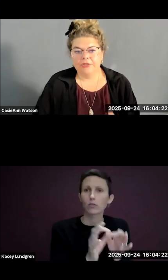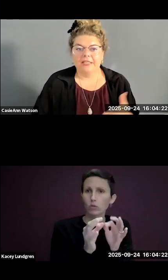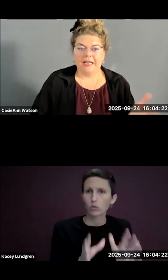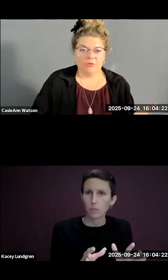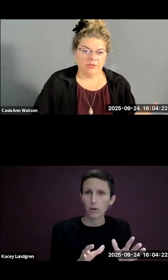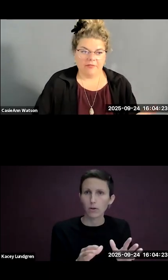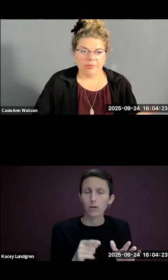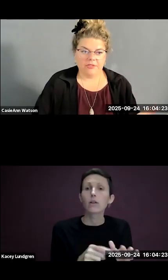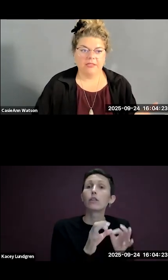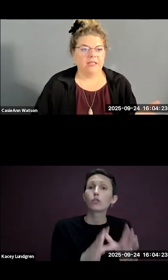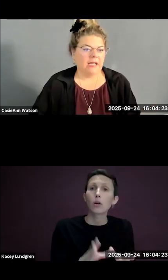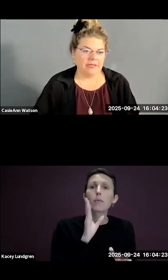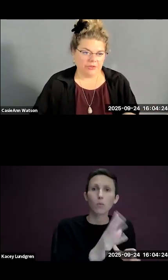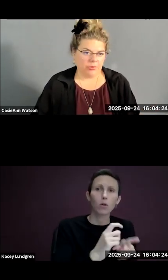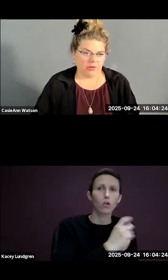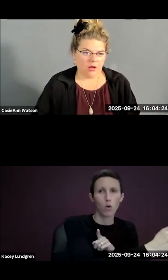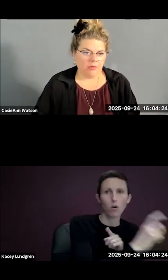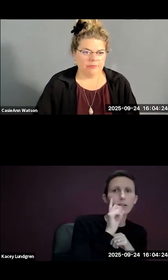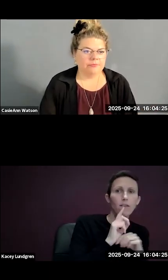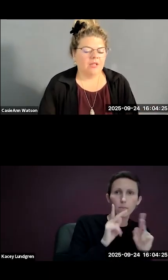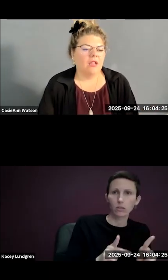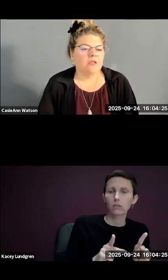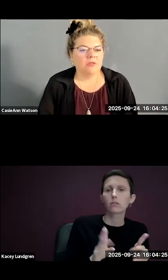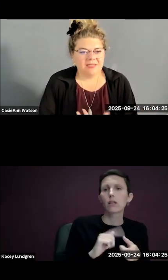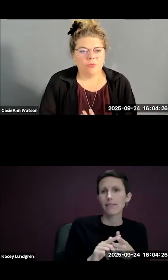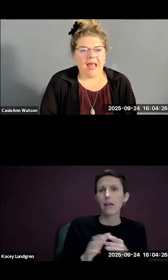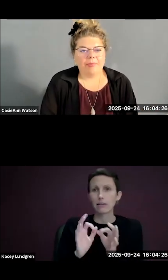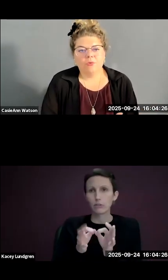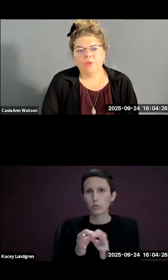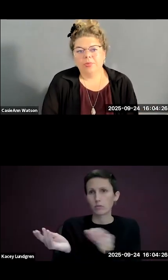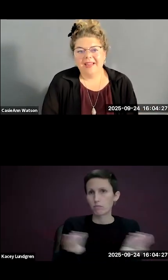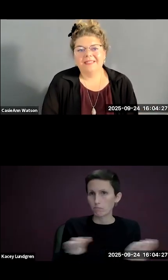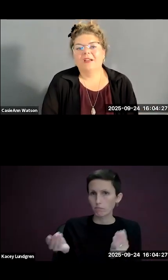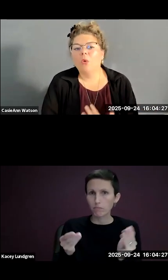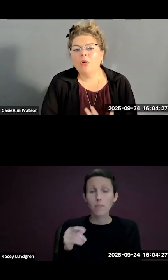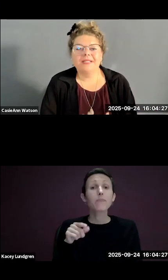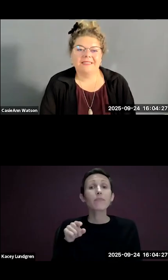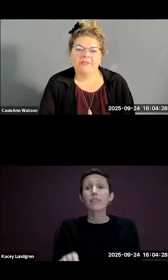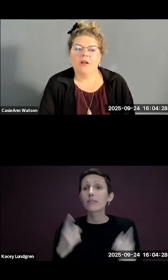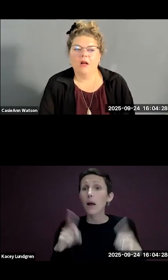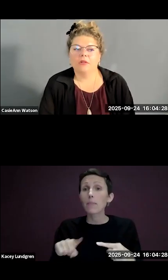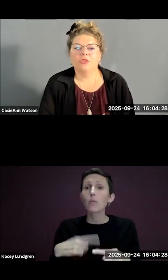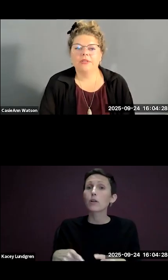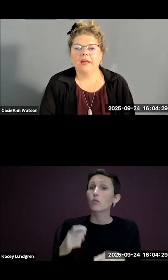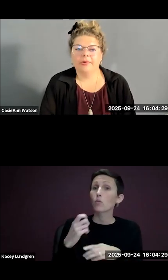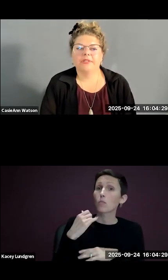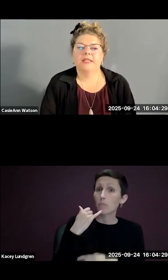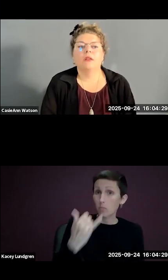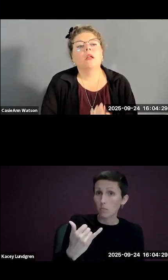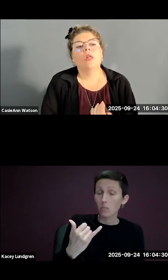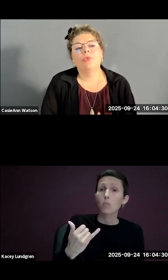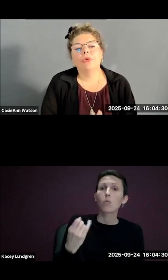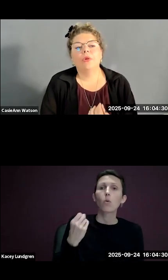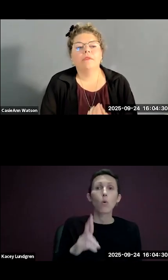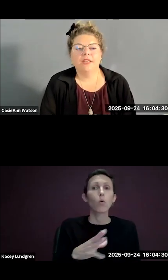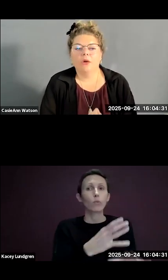then in turn connect to the deaf person and interpret the call. So this is what happens when you place or receive a call to a deaf